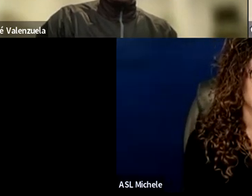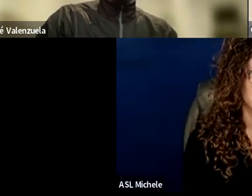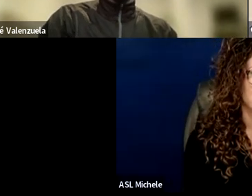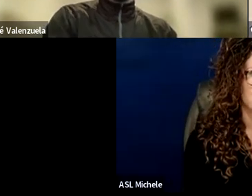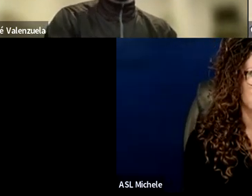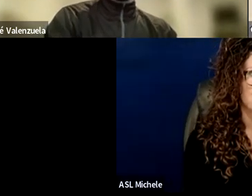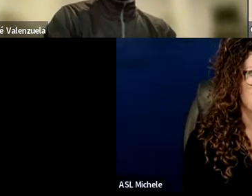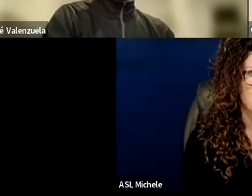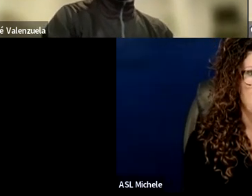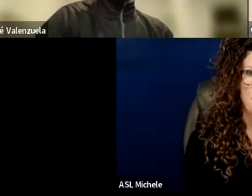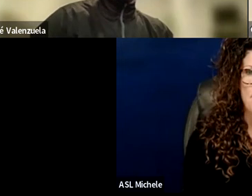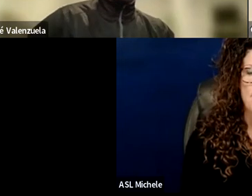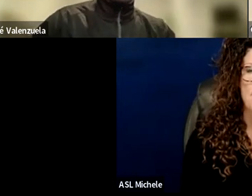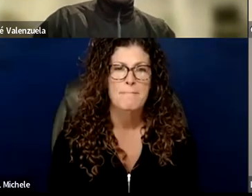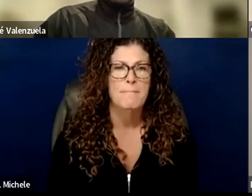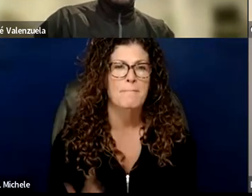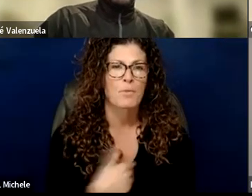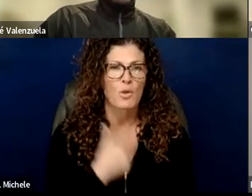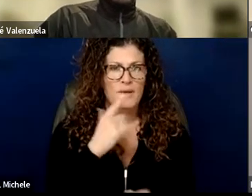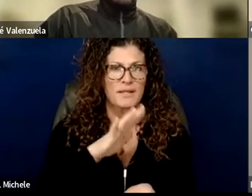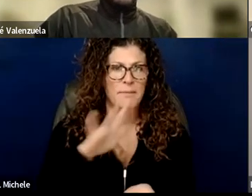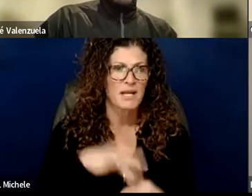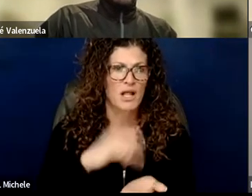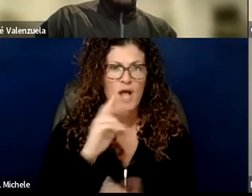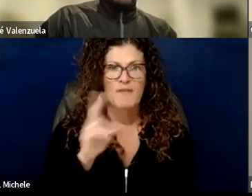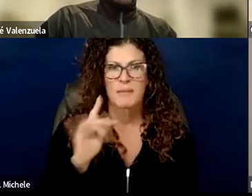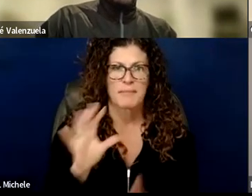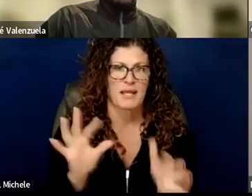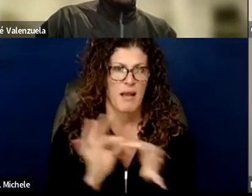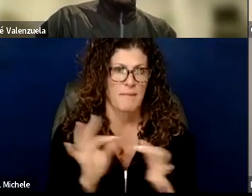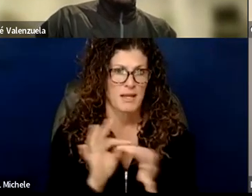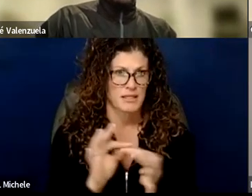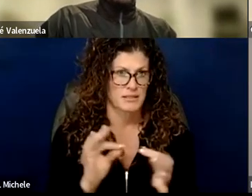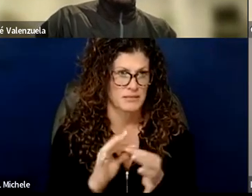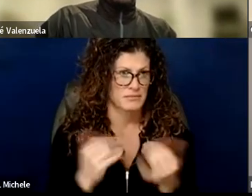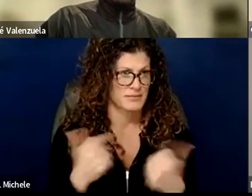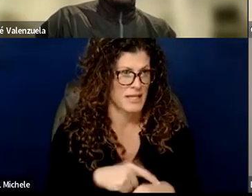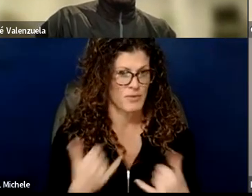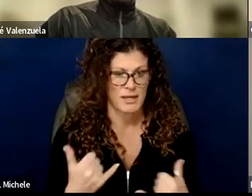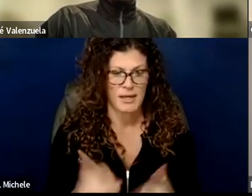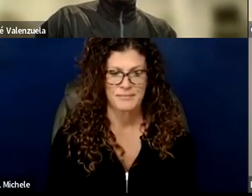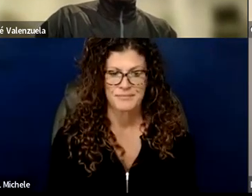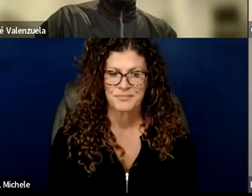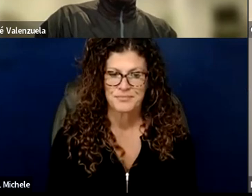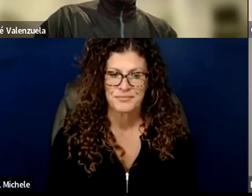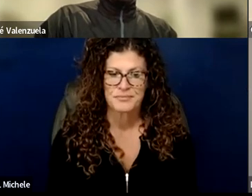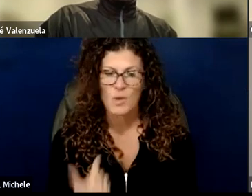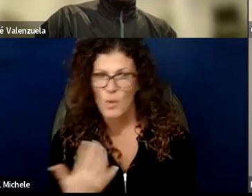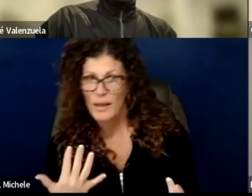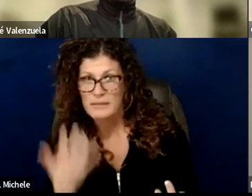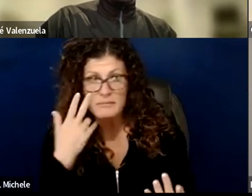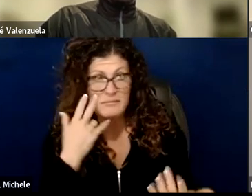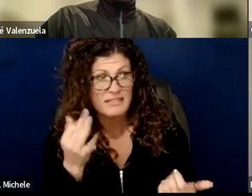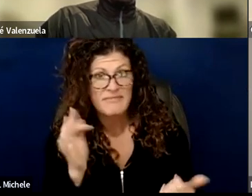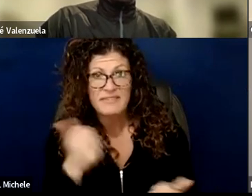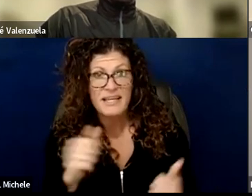That's terrific. Ms. Harvey, we are in the middle of our public comments period. We are waiting for a little bit longer to see if there